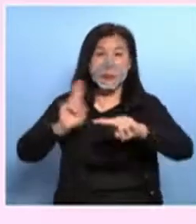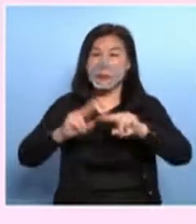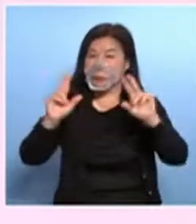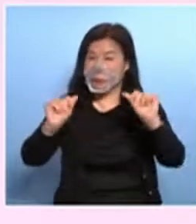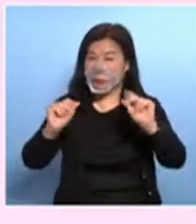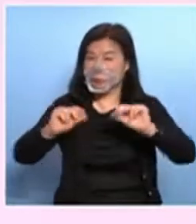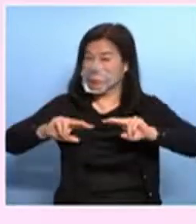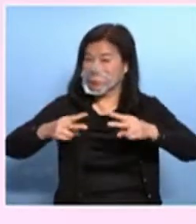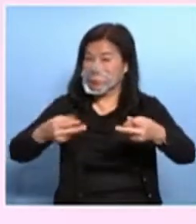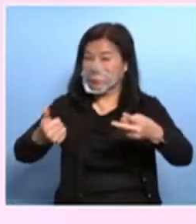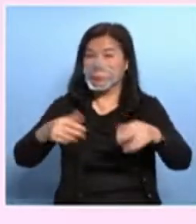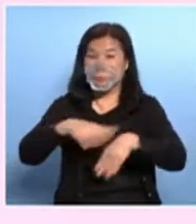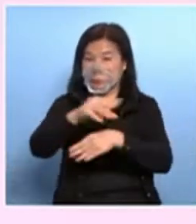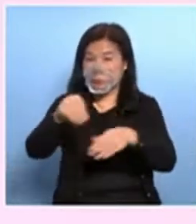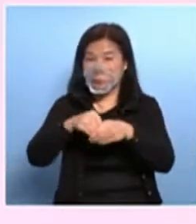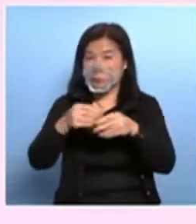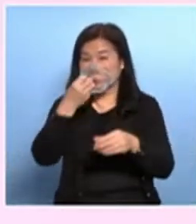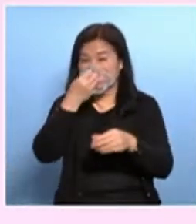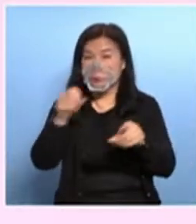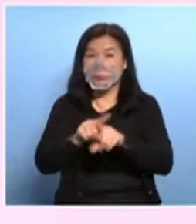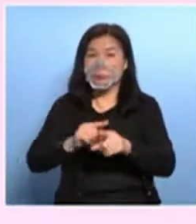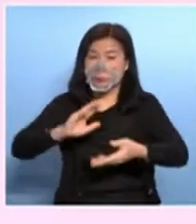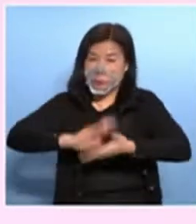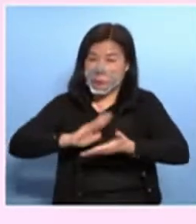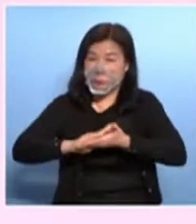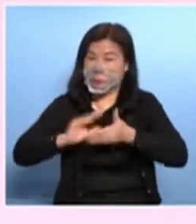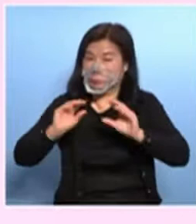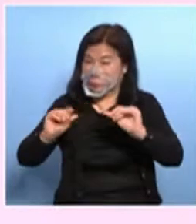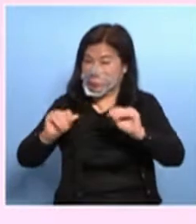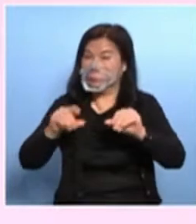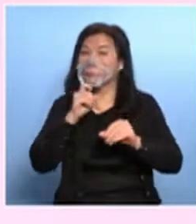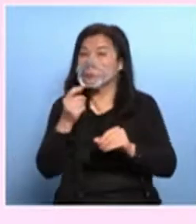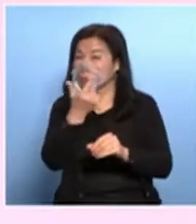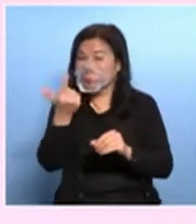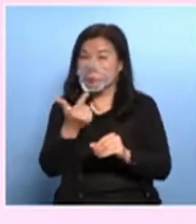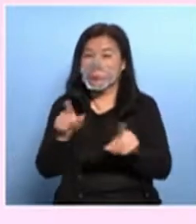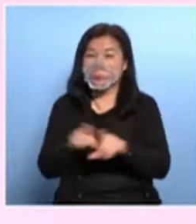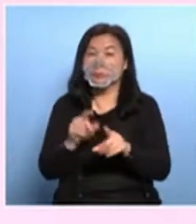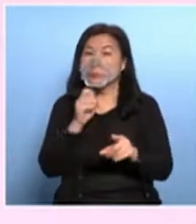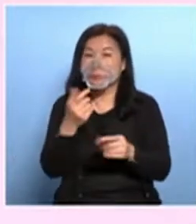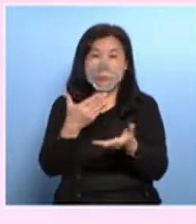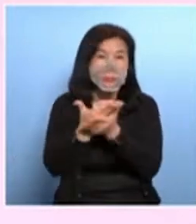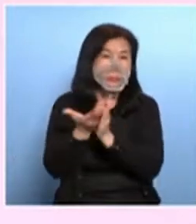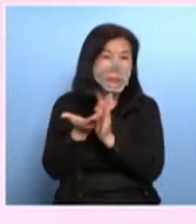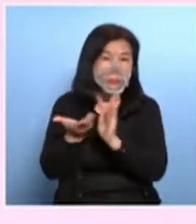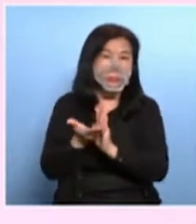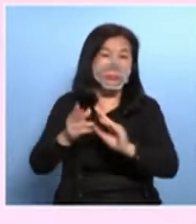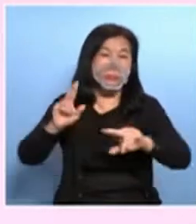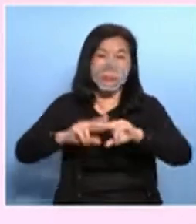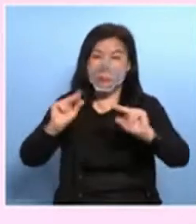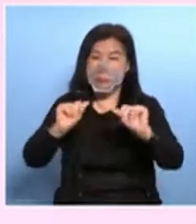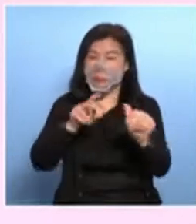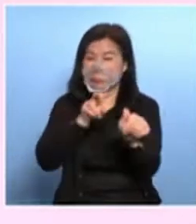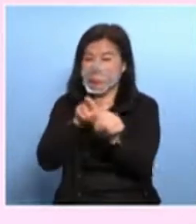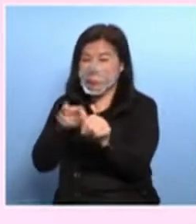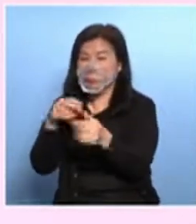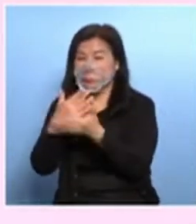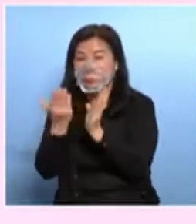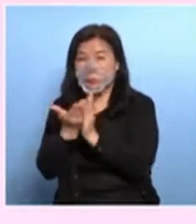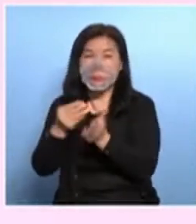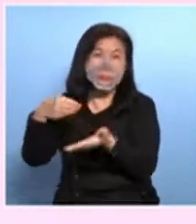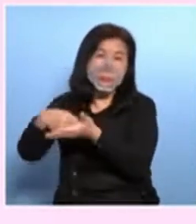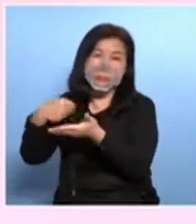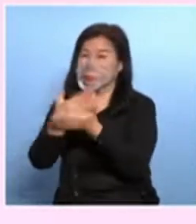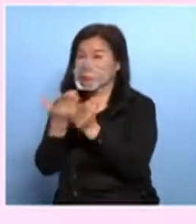the development of offshore RMB products, including introducing more diversified RMB wealth management products and bonds.